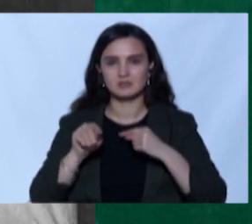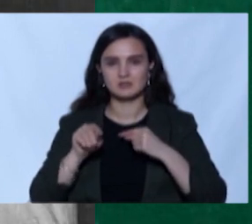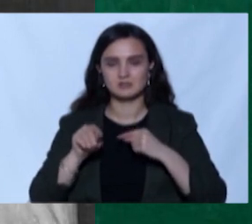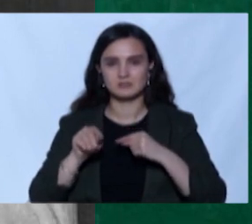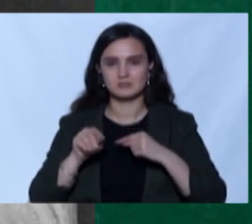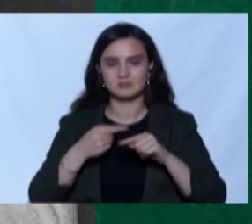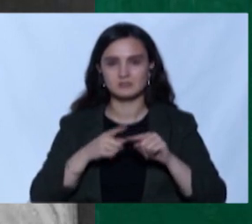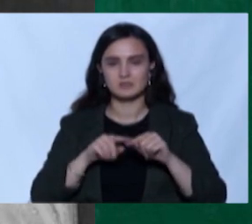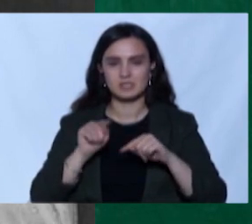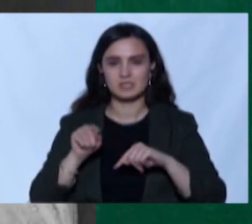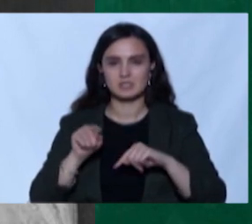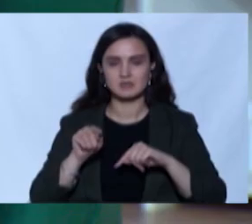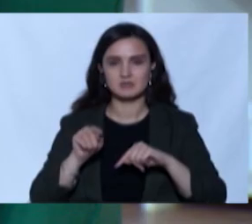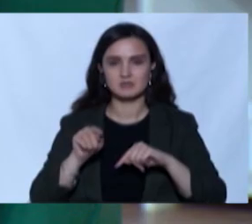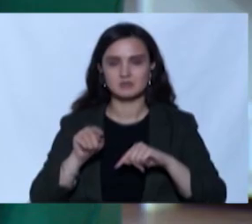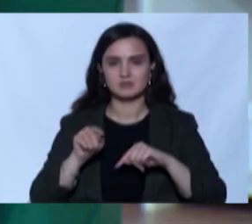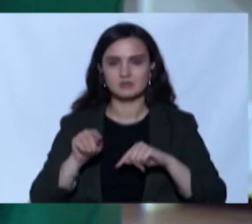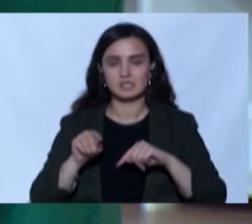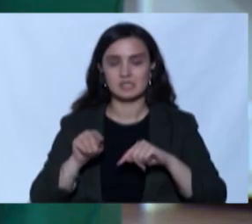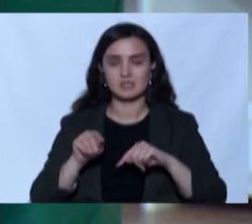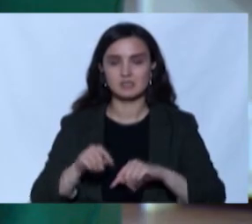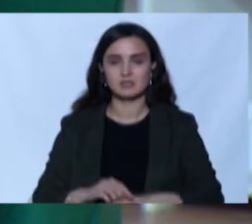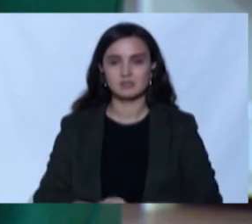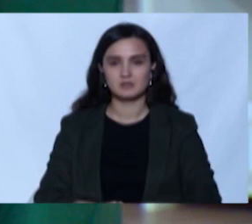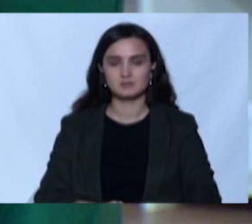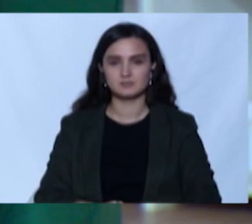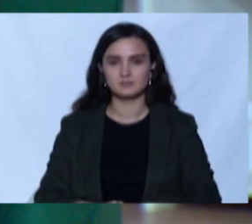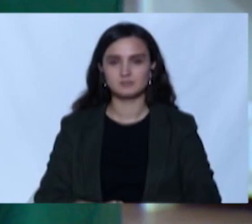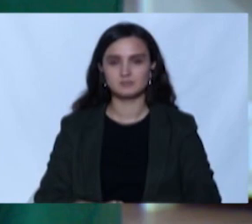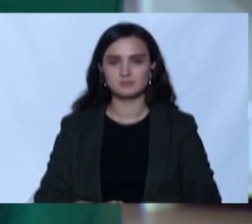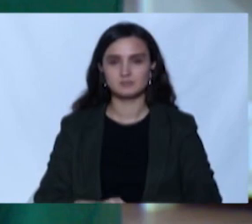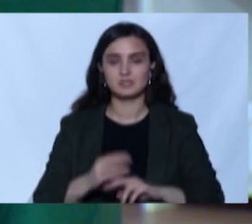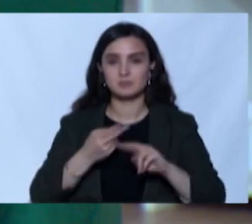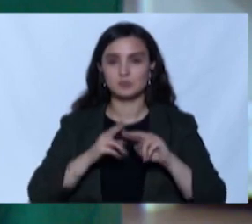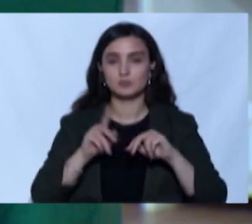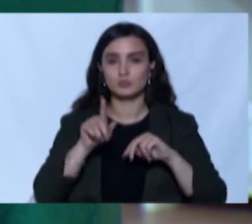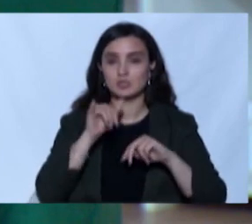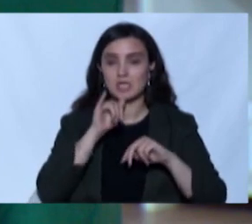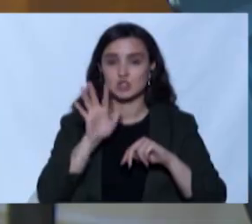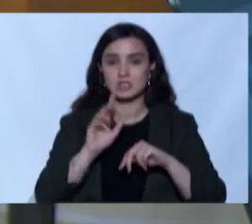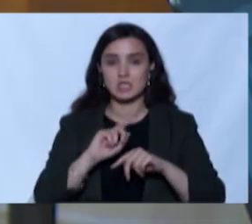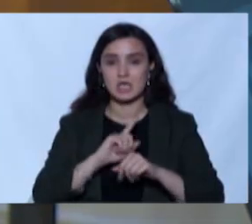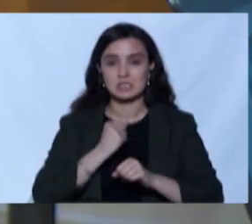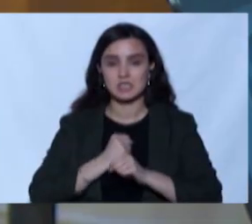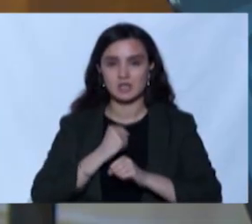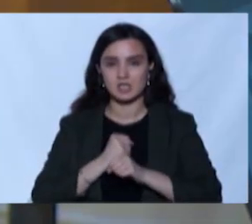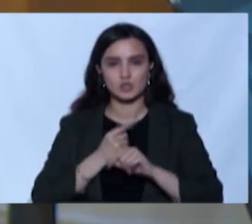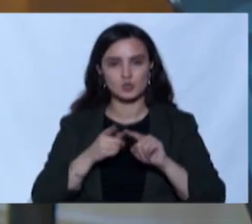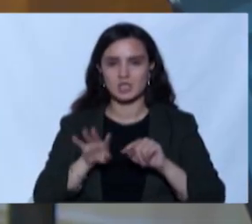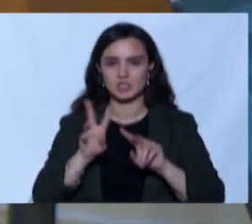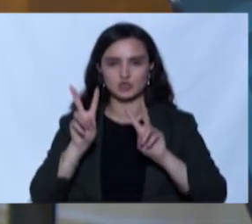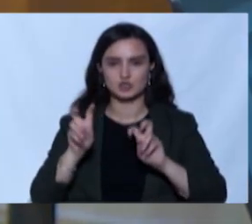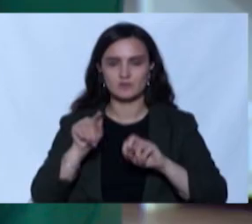occurring. And it's something like this. Just because you can do something doesn't mean